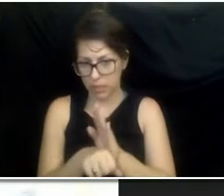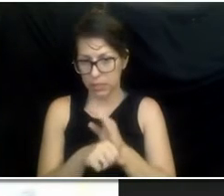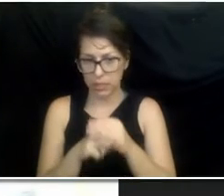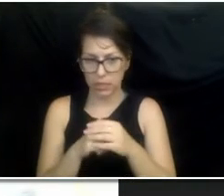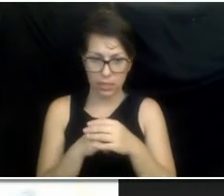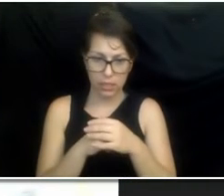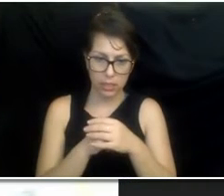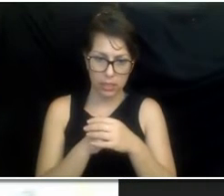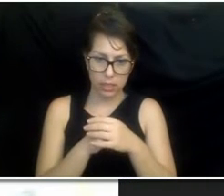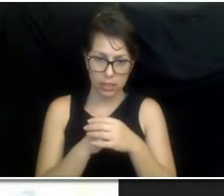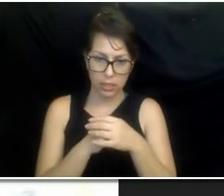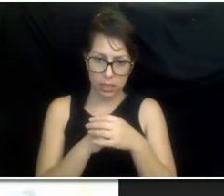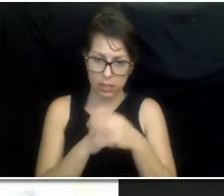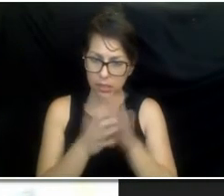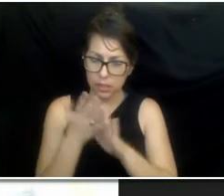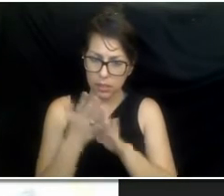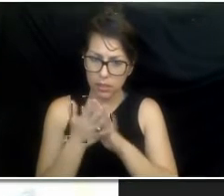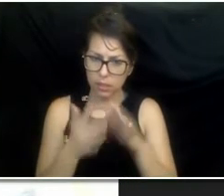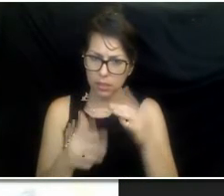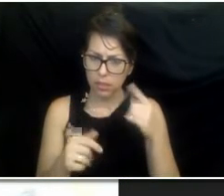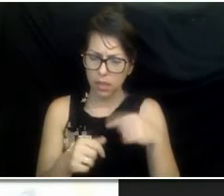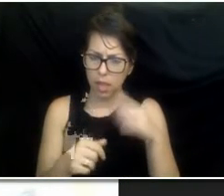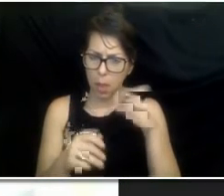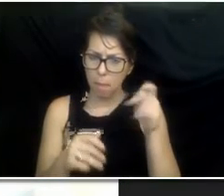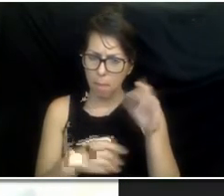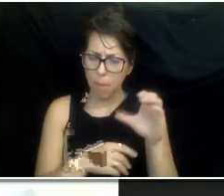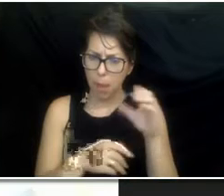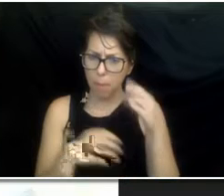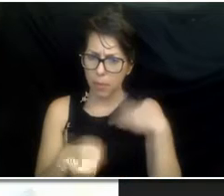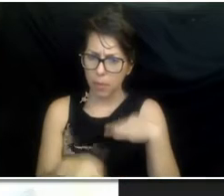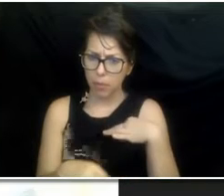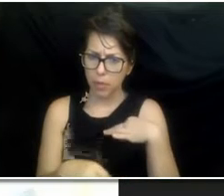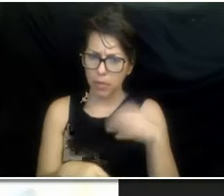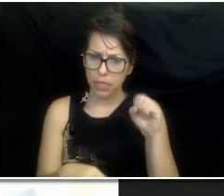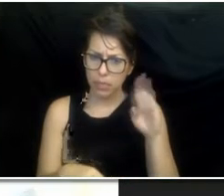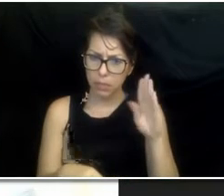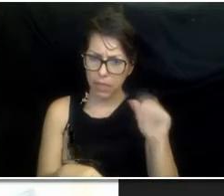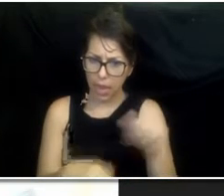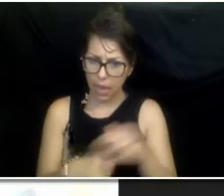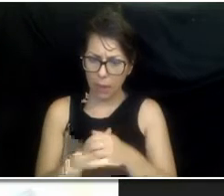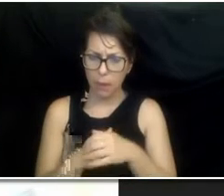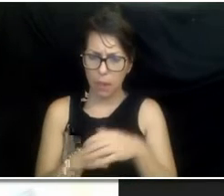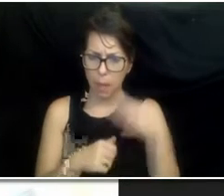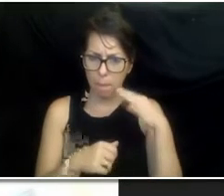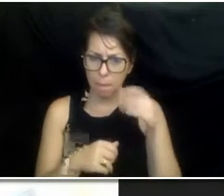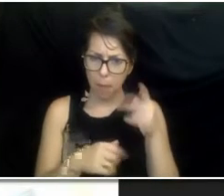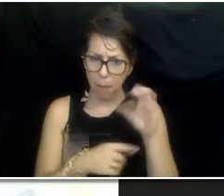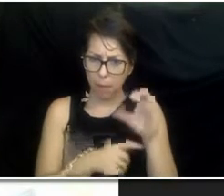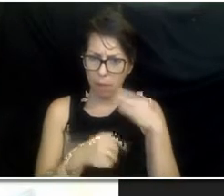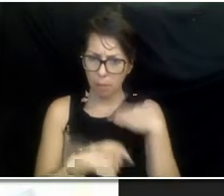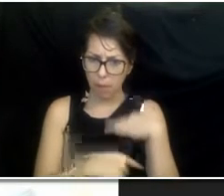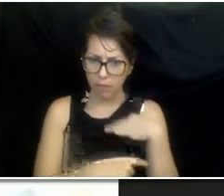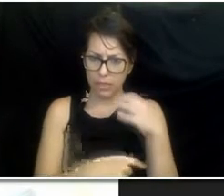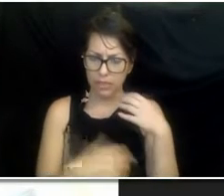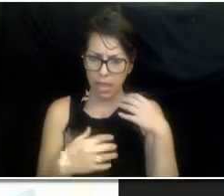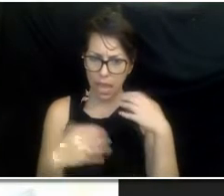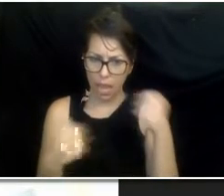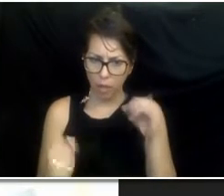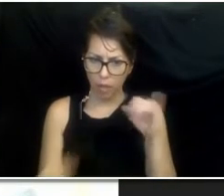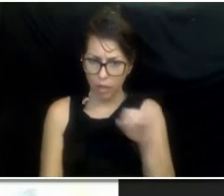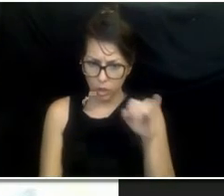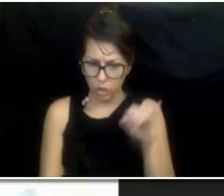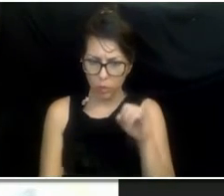serving we um made a decision to uh be physically open our um um